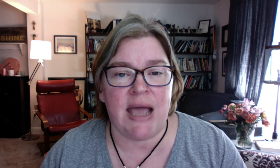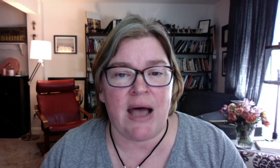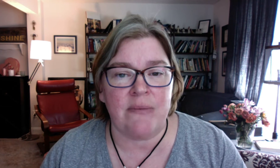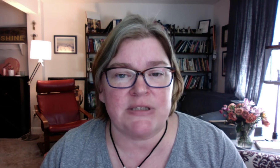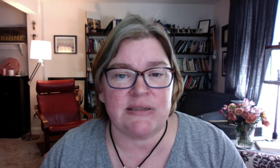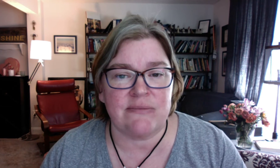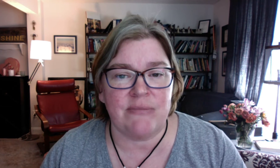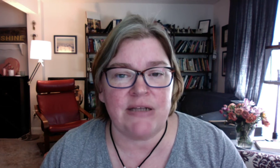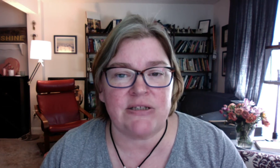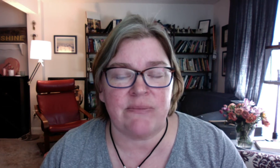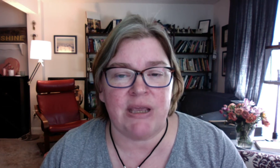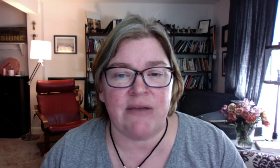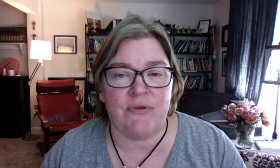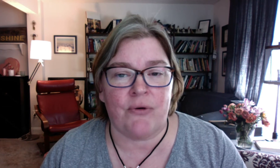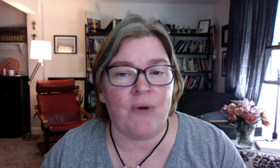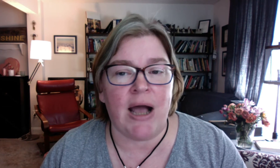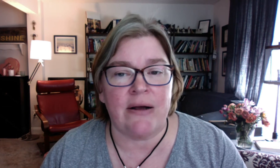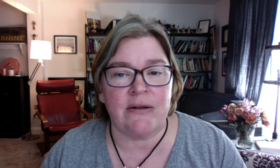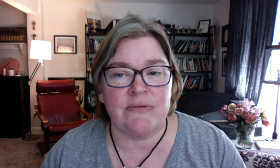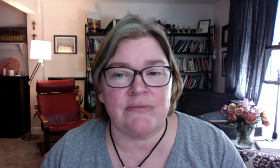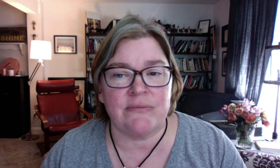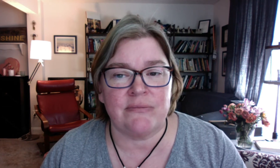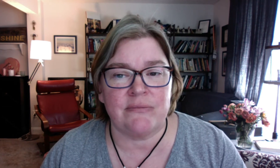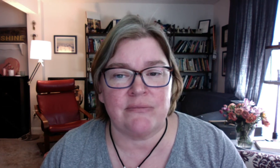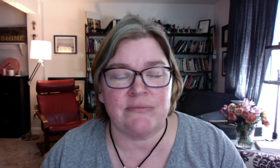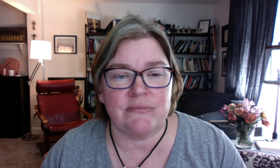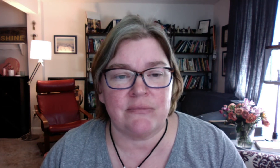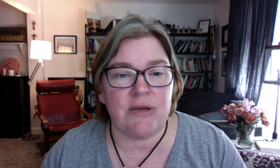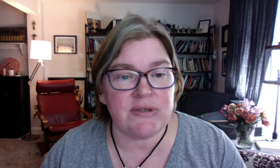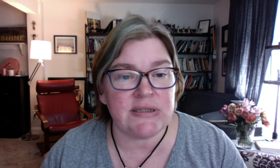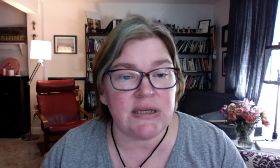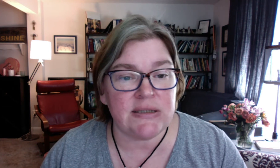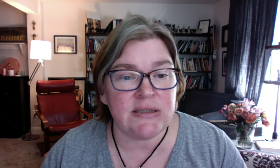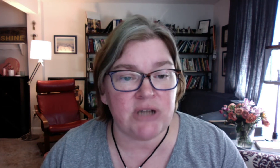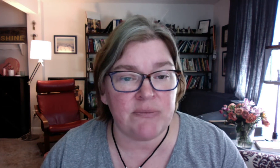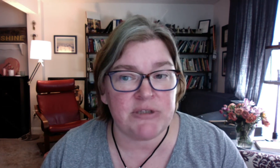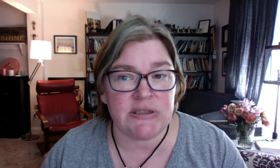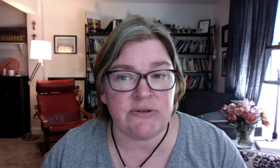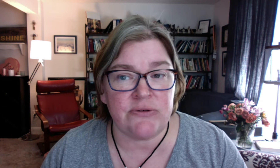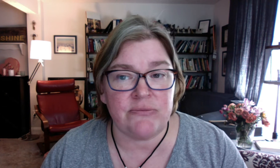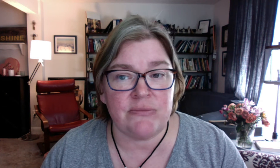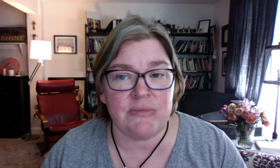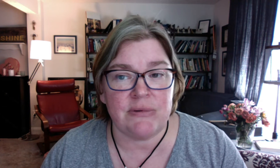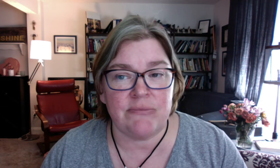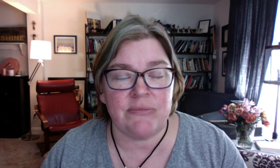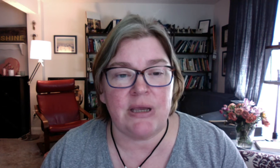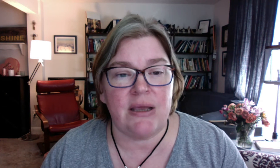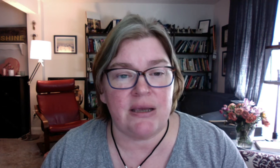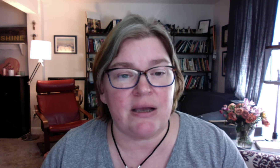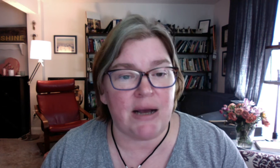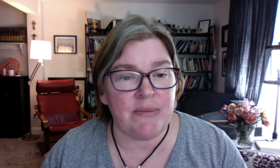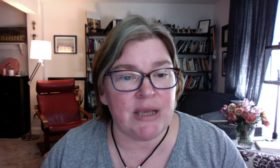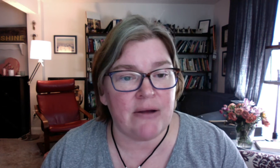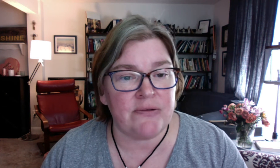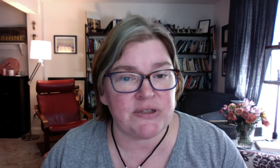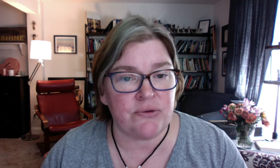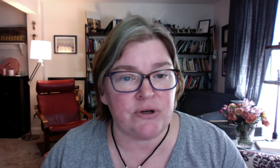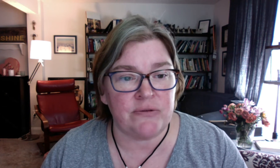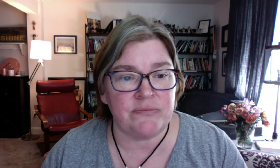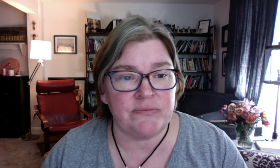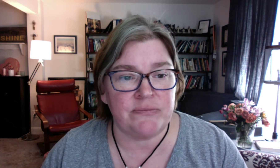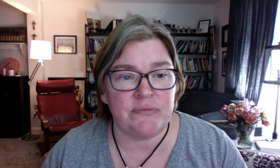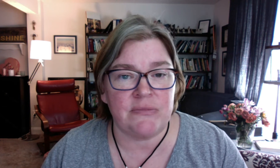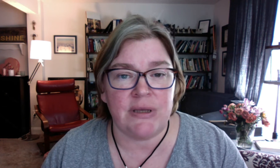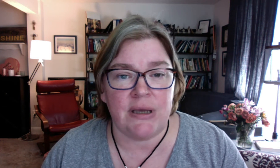that taps meant to me for a while. It was an easy job to do. It got me out of